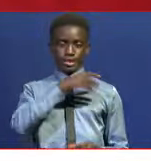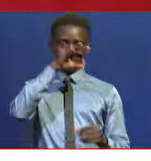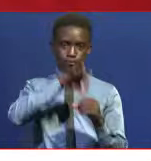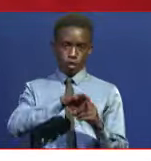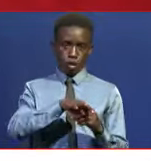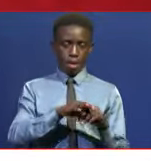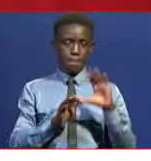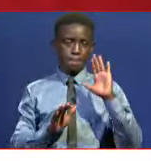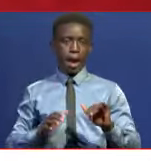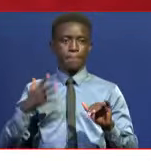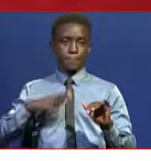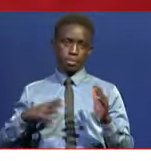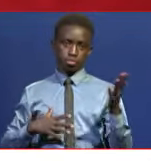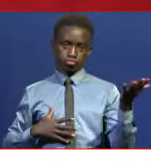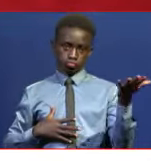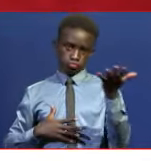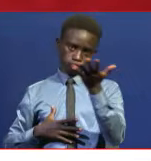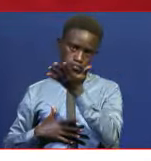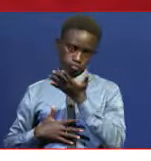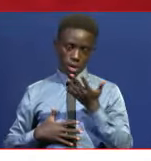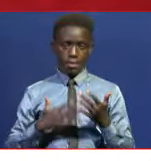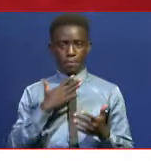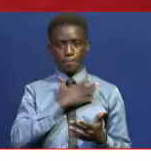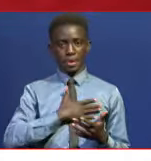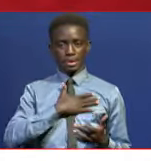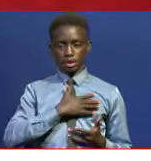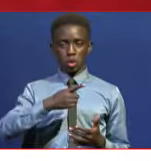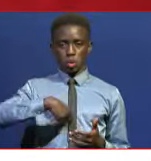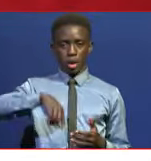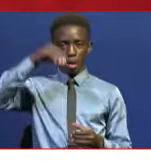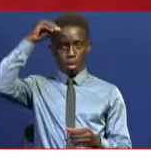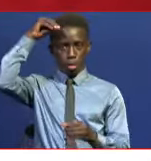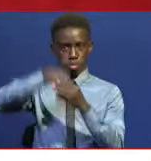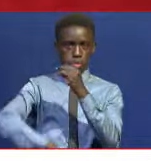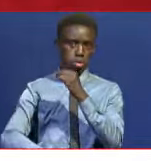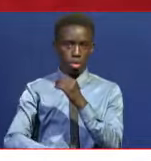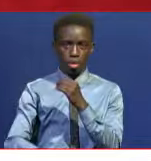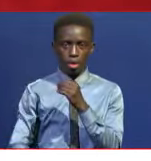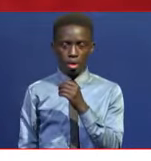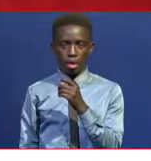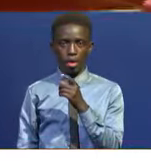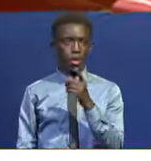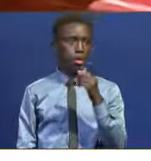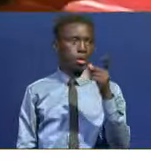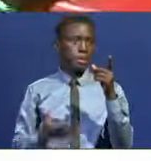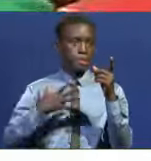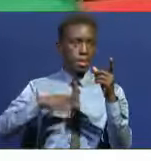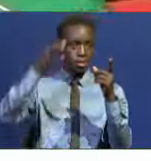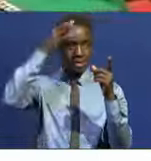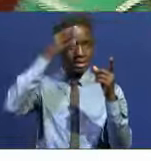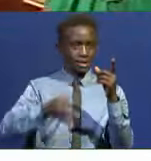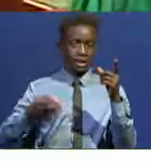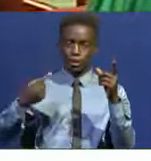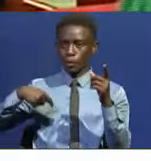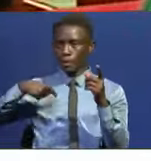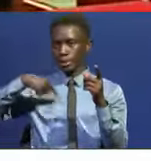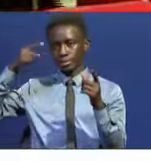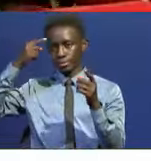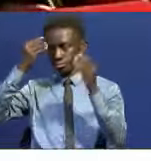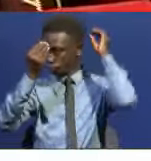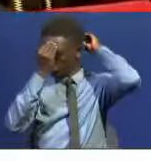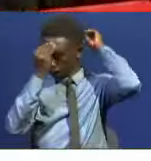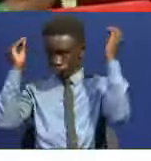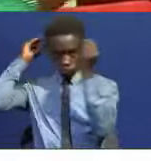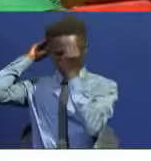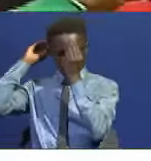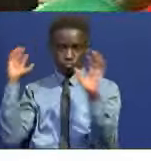not fall into the temptation of overturning the will of the people through other methods. This is after the National Assembly and the